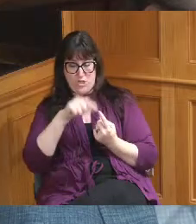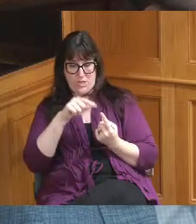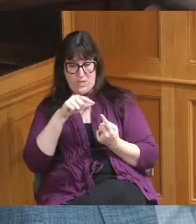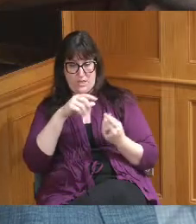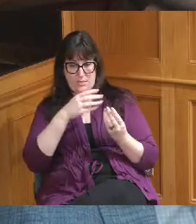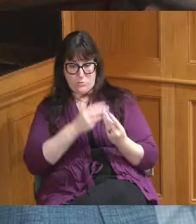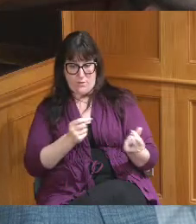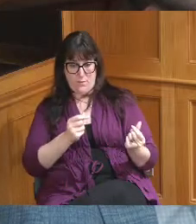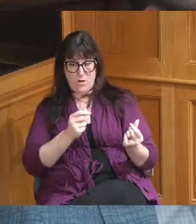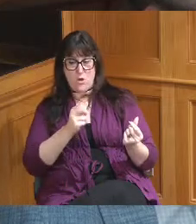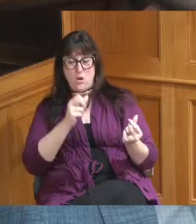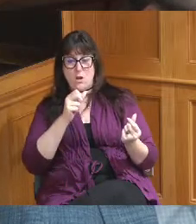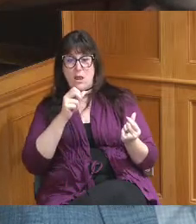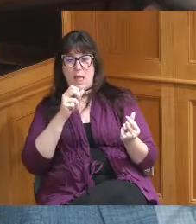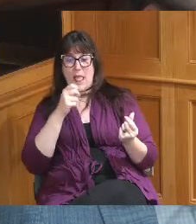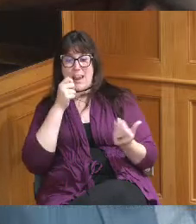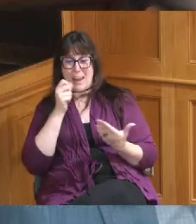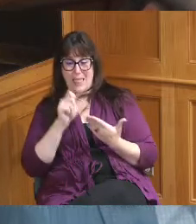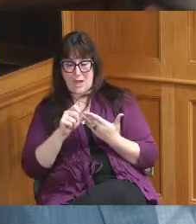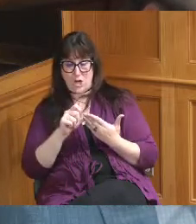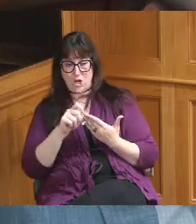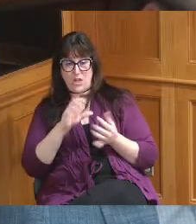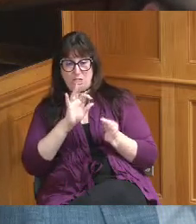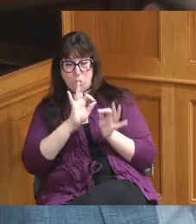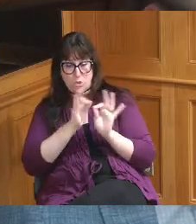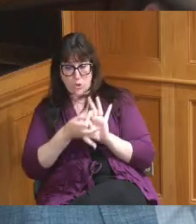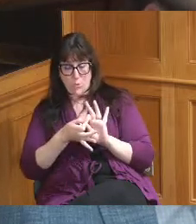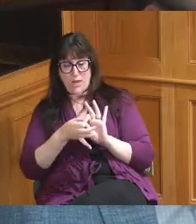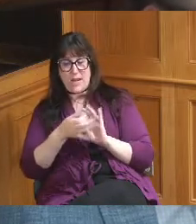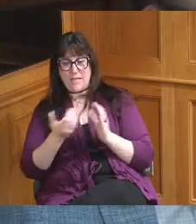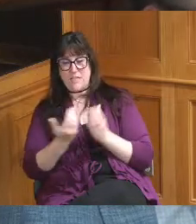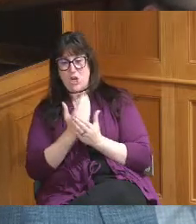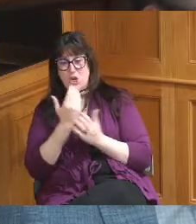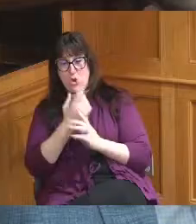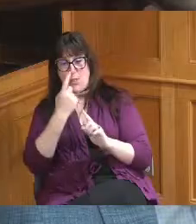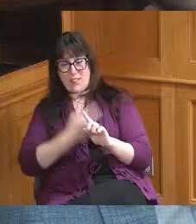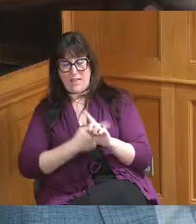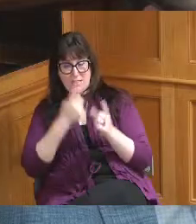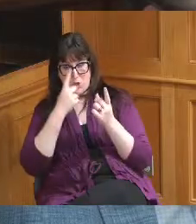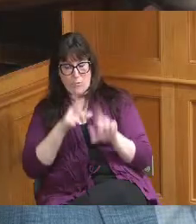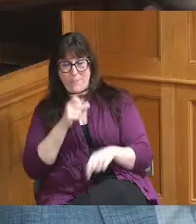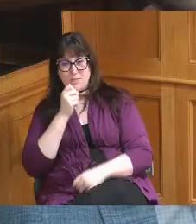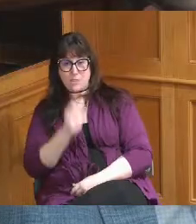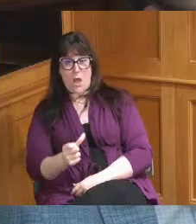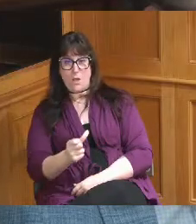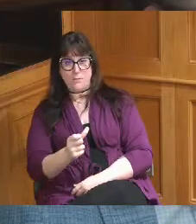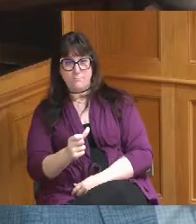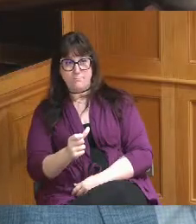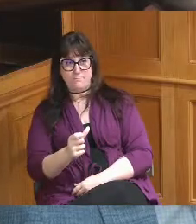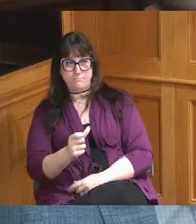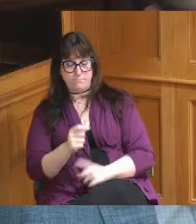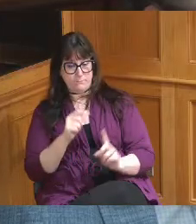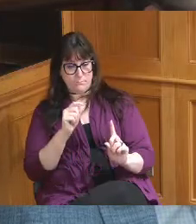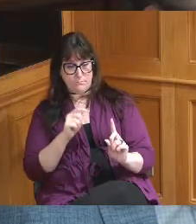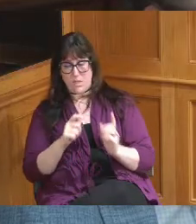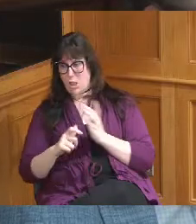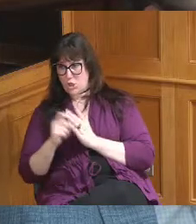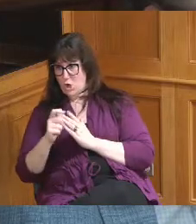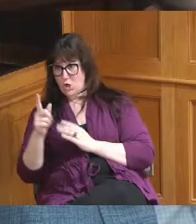subsequent letter of intent shall be interpreted as a new lease agreement. I didn't see that in the articles they